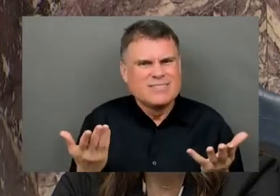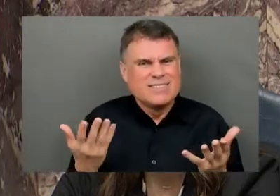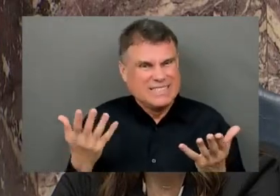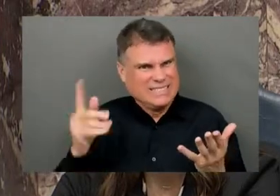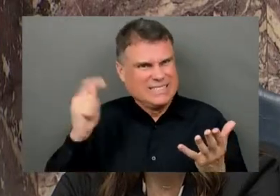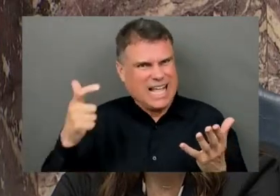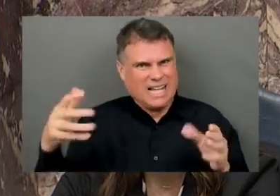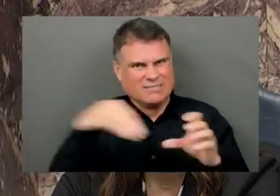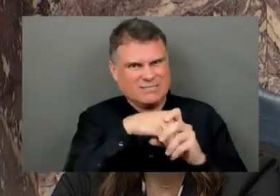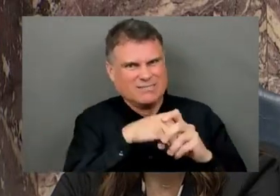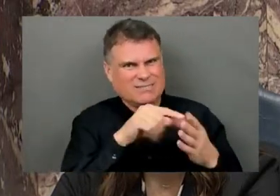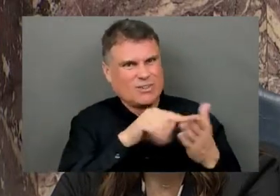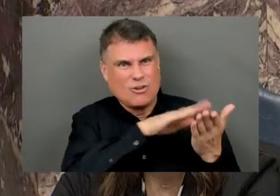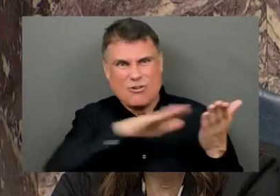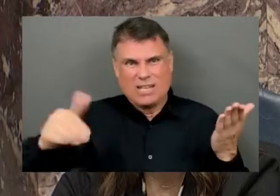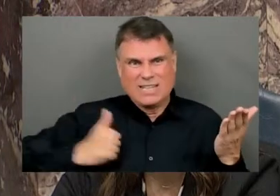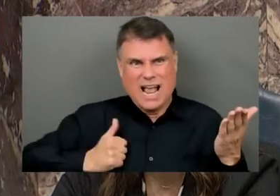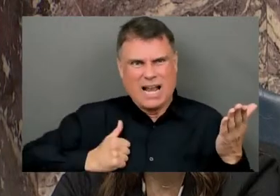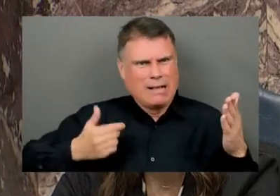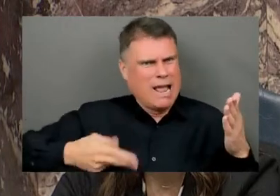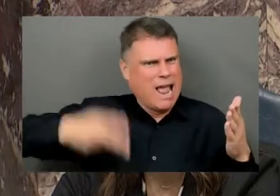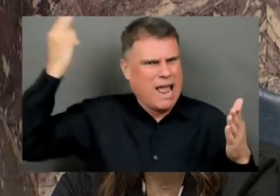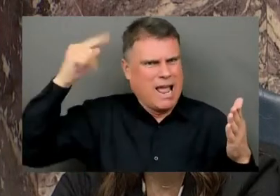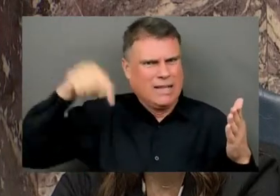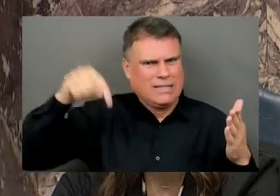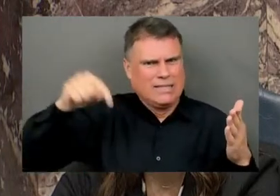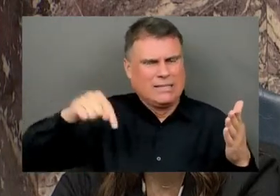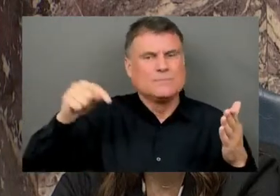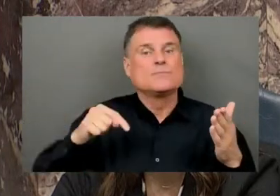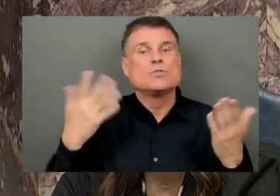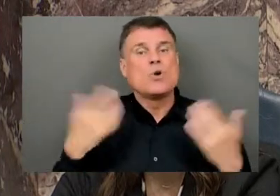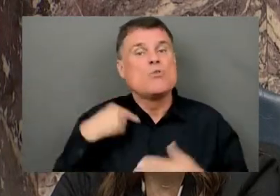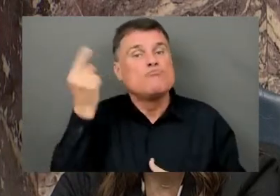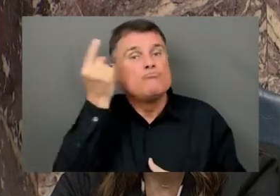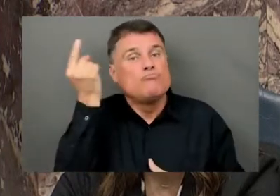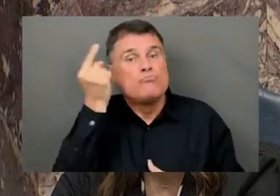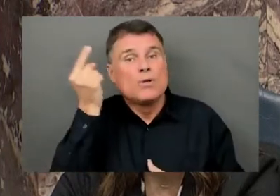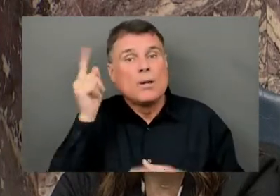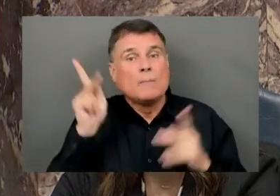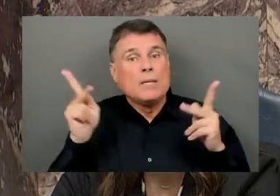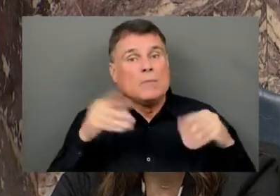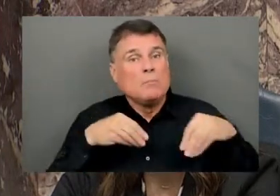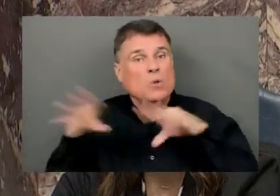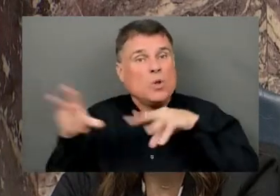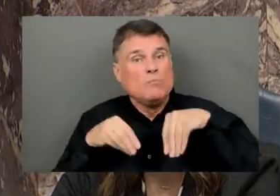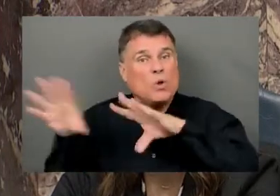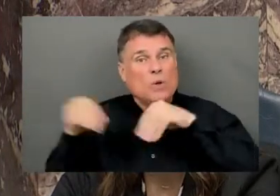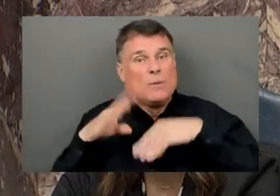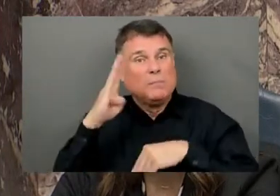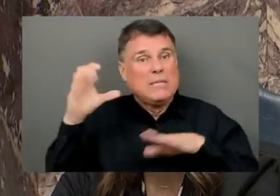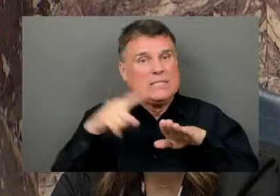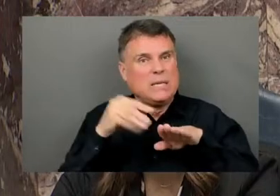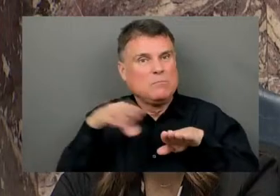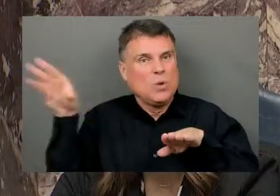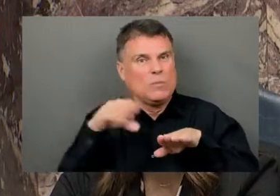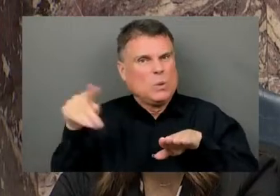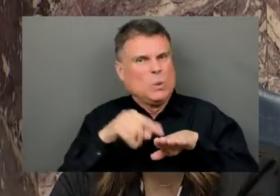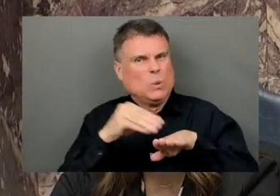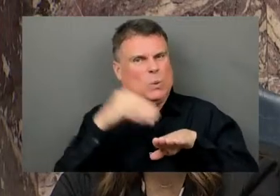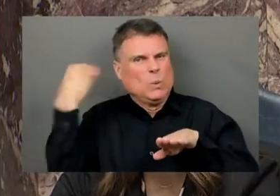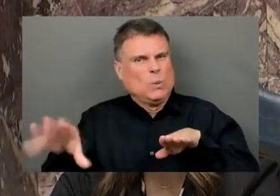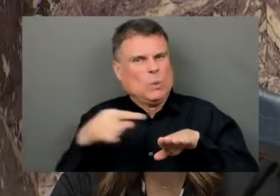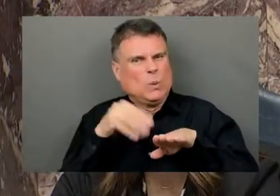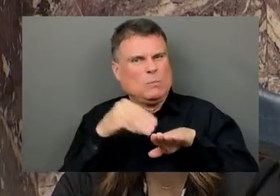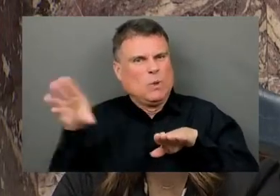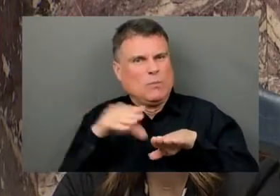Columbia. So with families unable to afford basic necessities, why does the Premier insist on